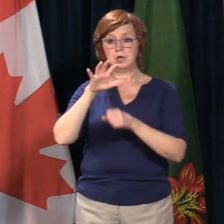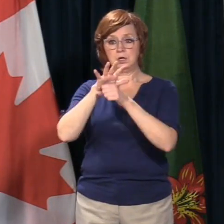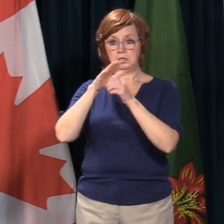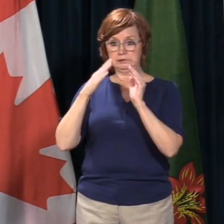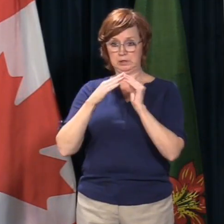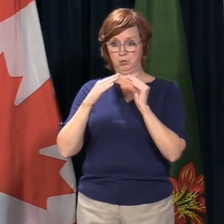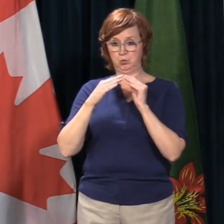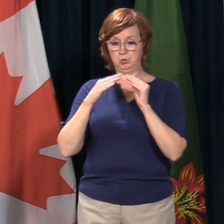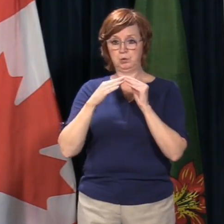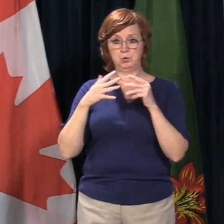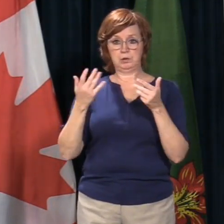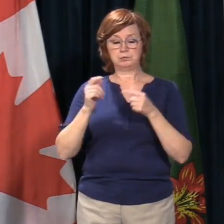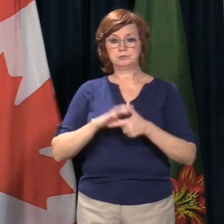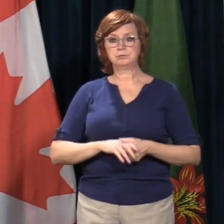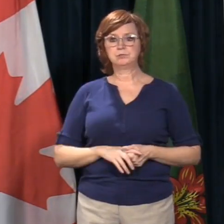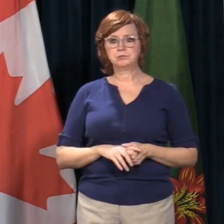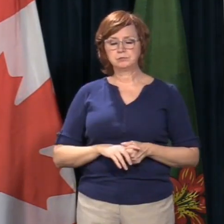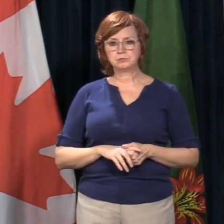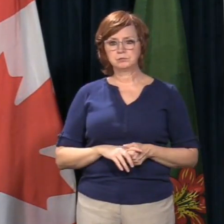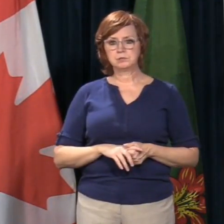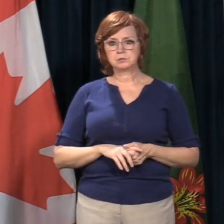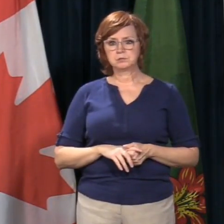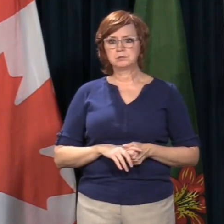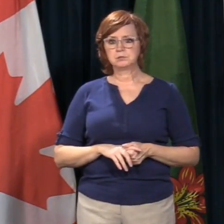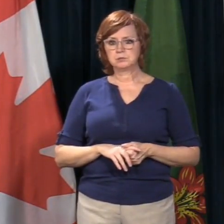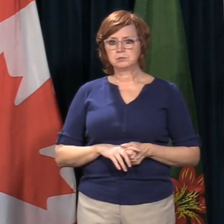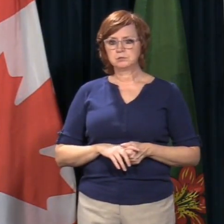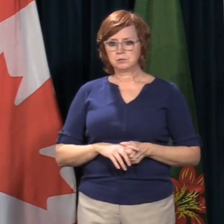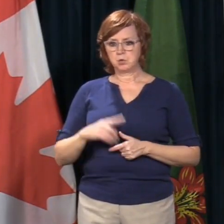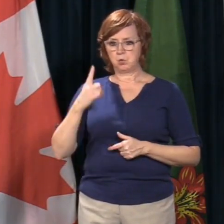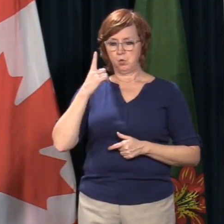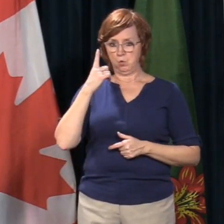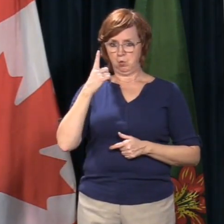the situation was that we had a case